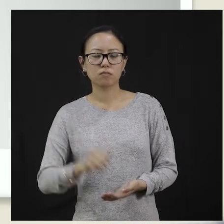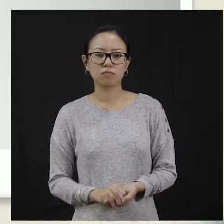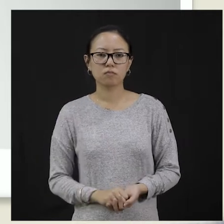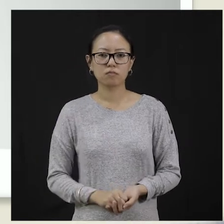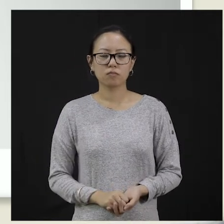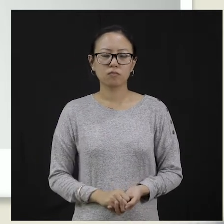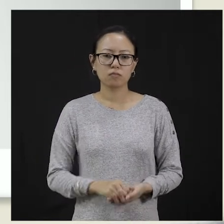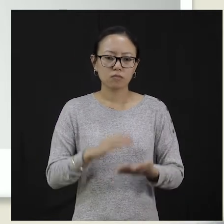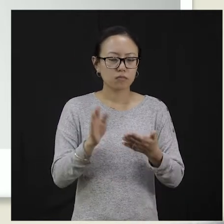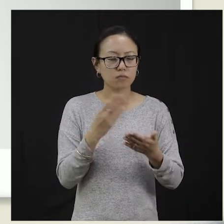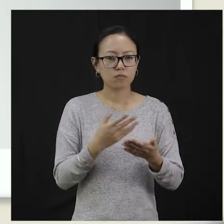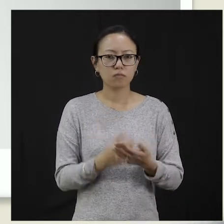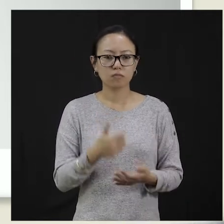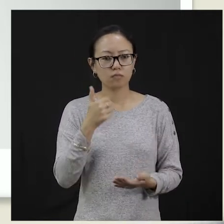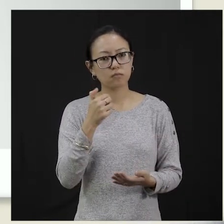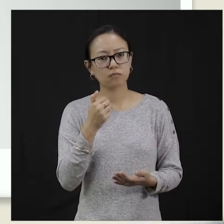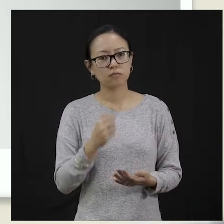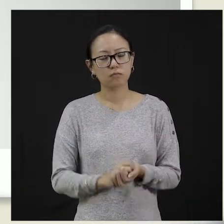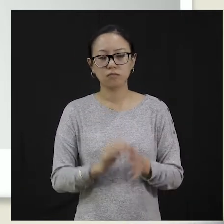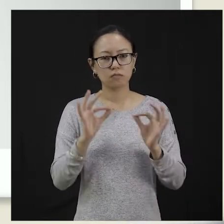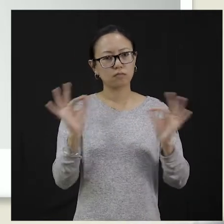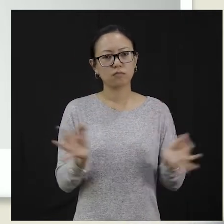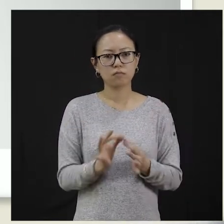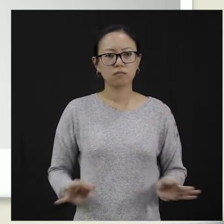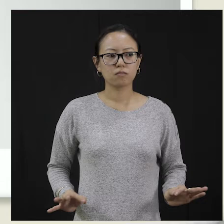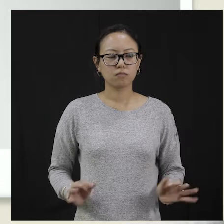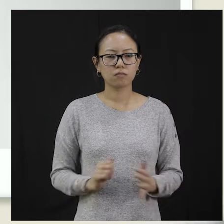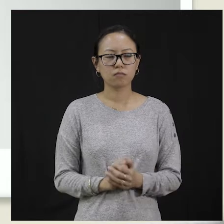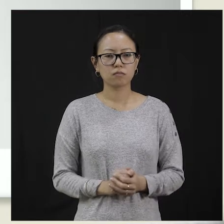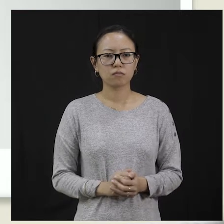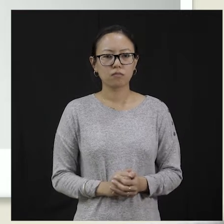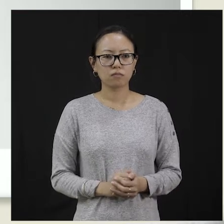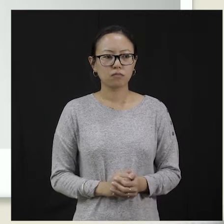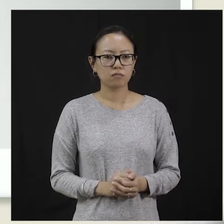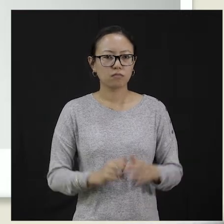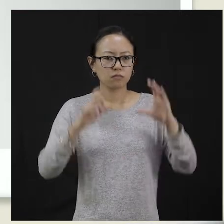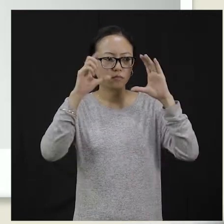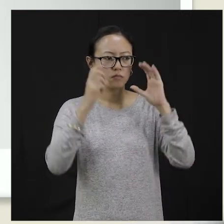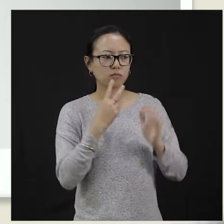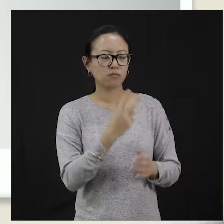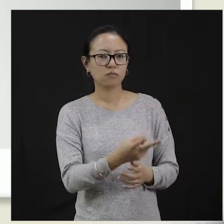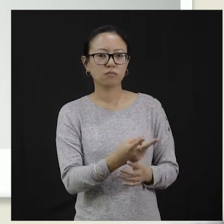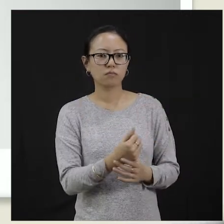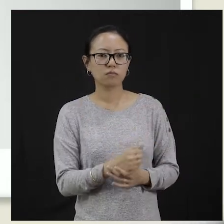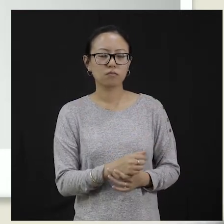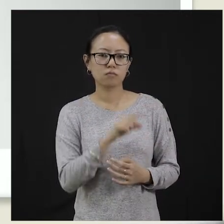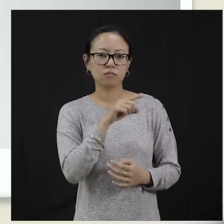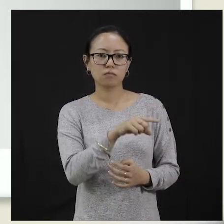with you. Okay? This picture is, you can see this picture in your textbook, page